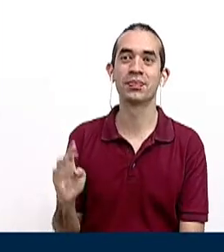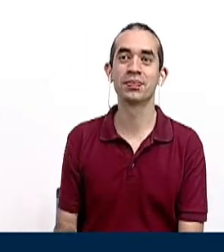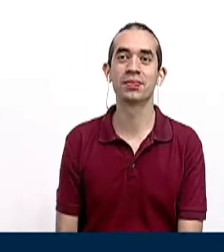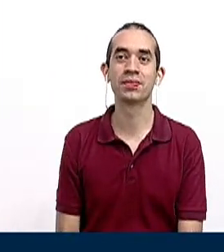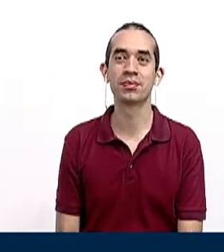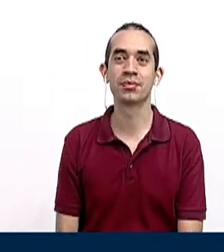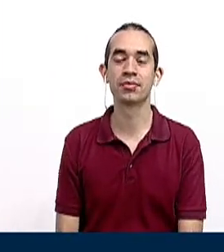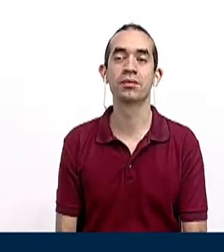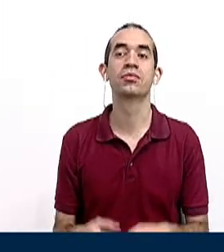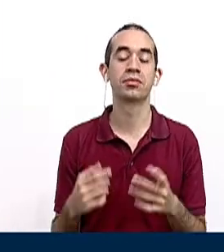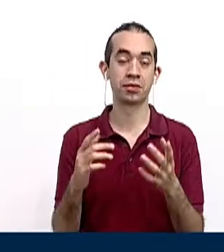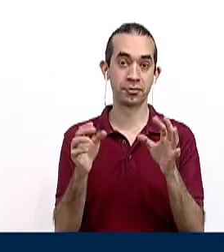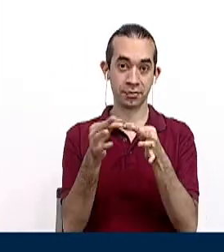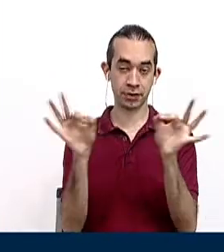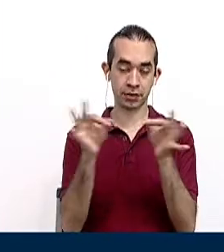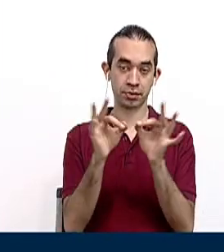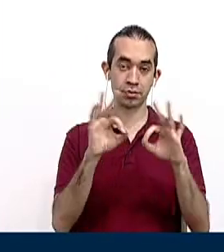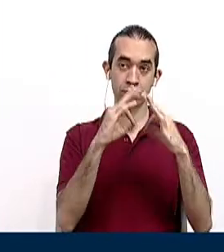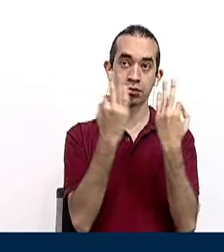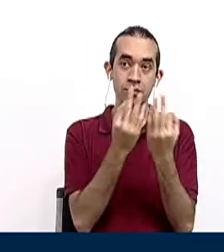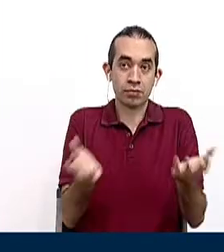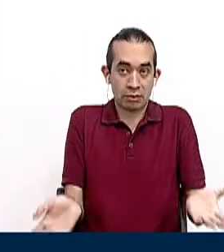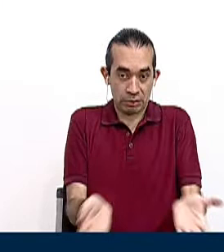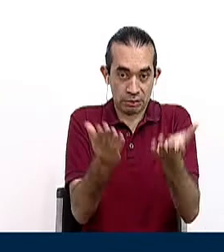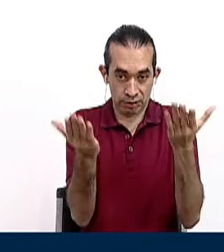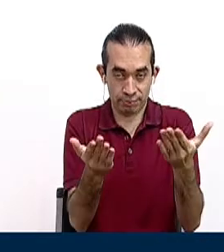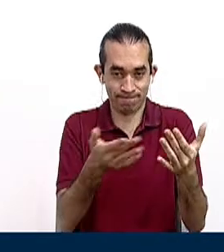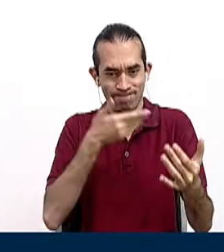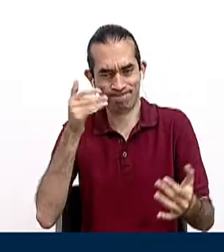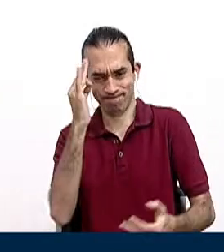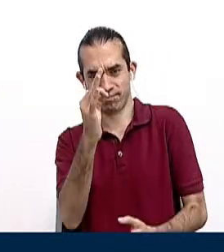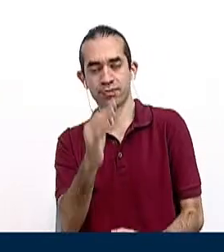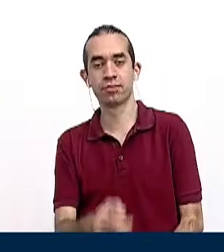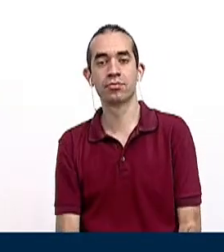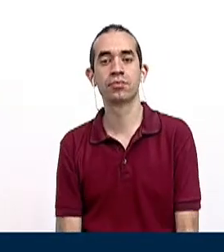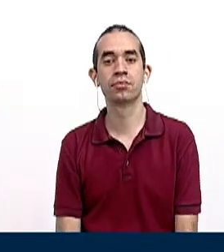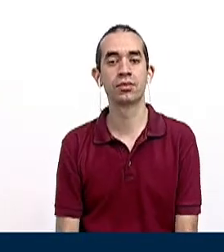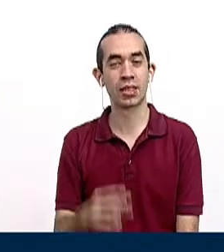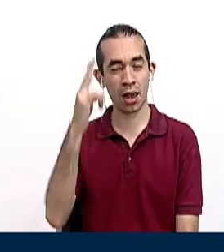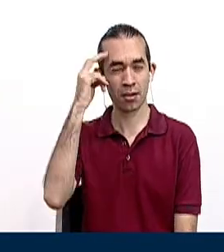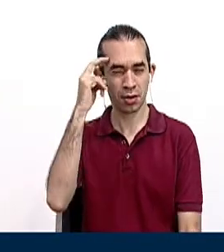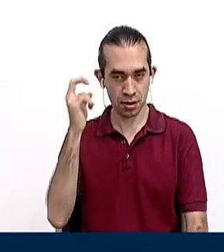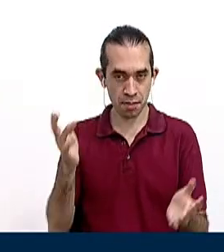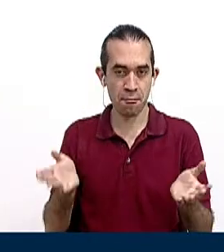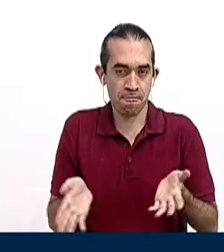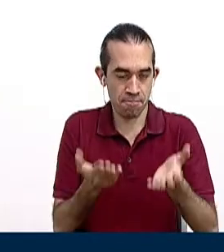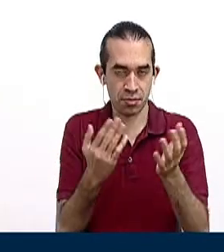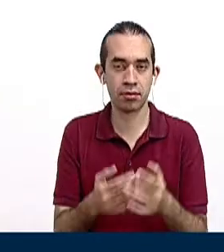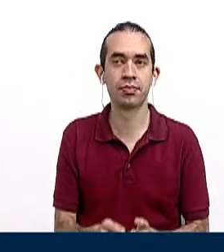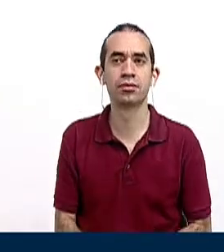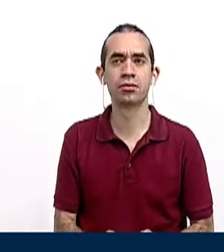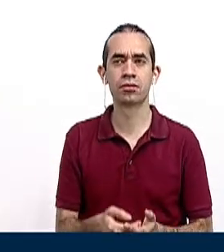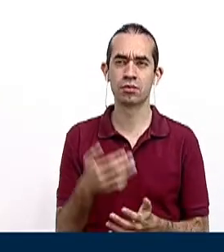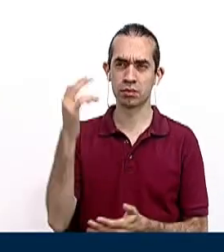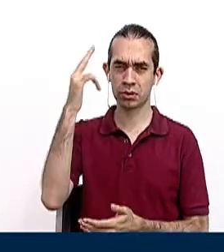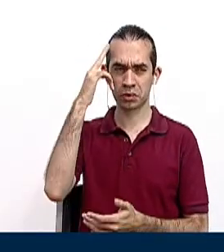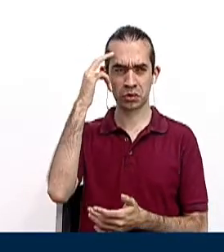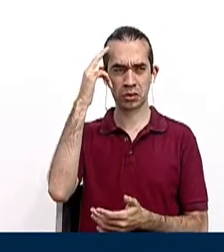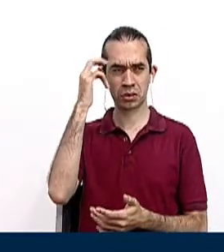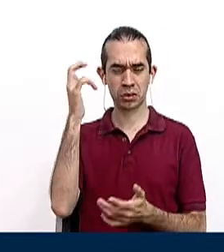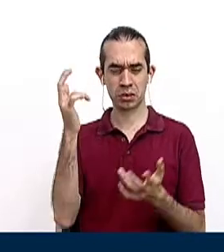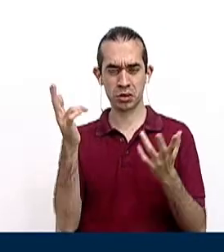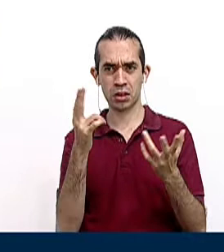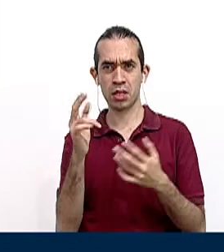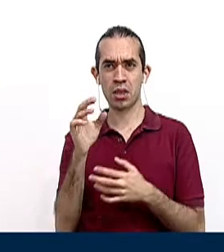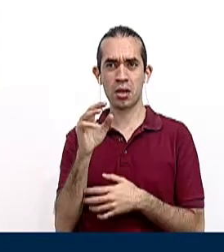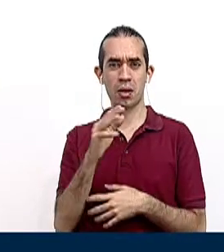here is, my family encouraged me to do my best. You're probably wondering, why encourage and not